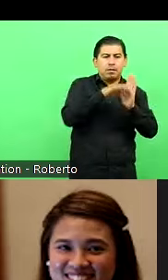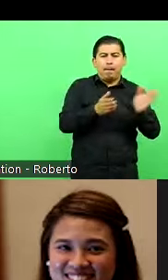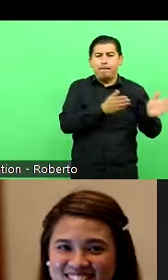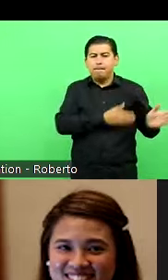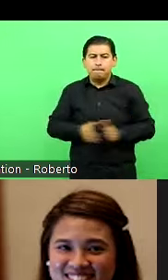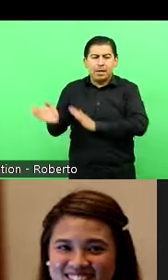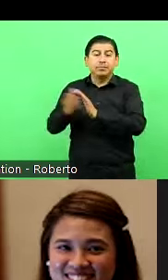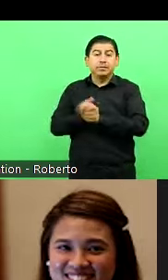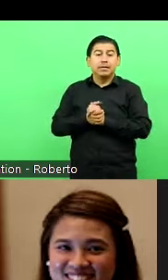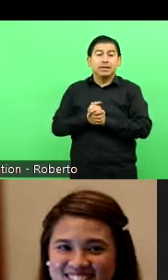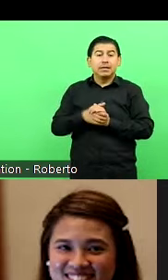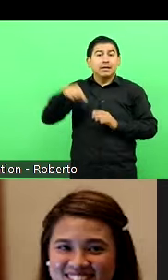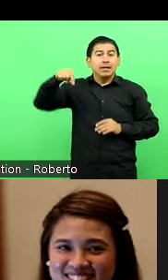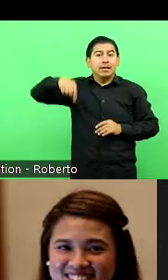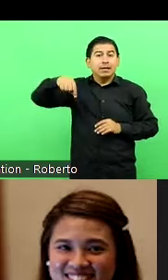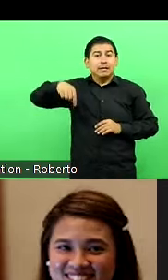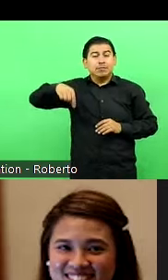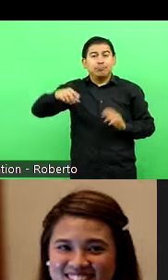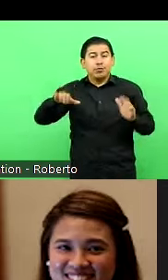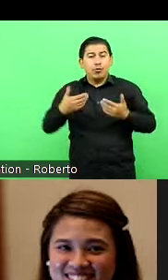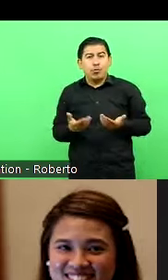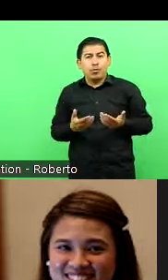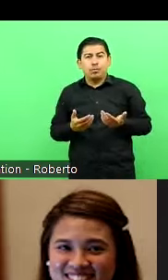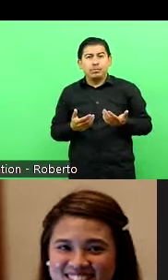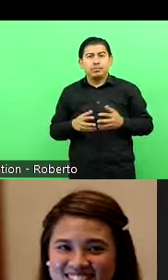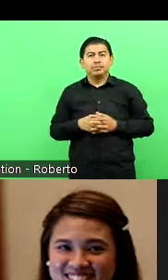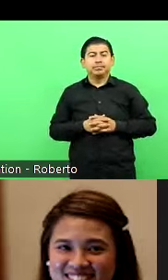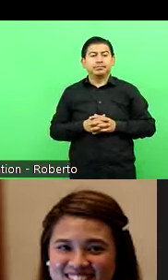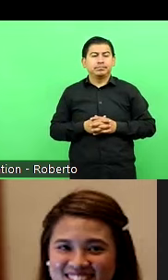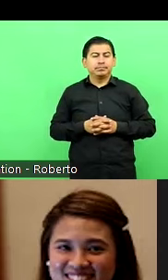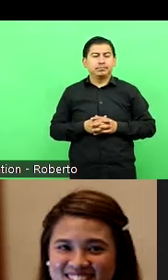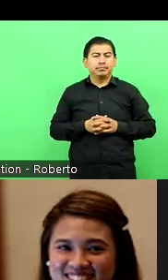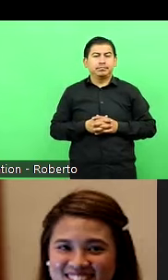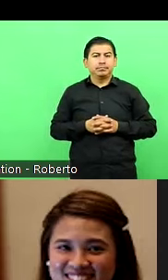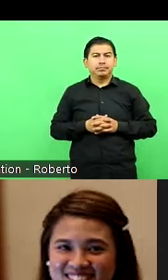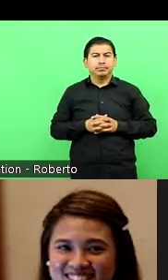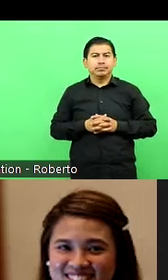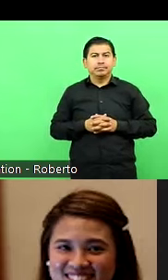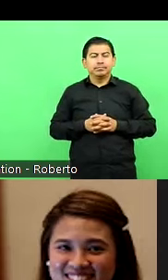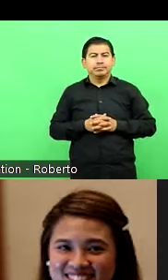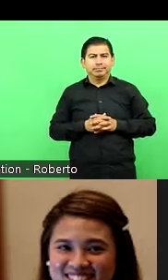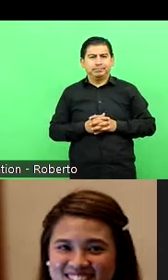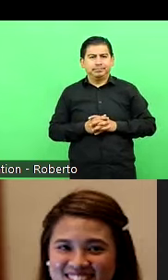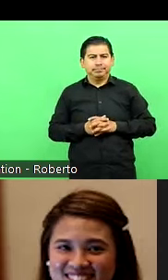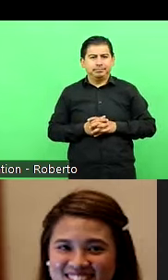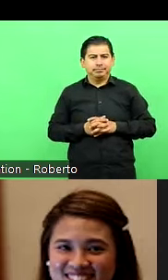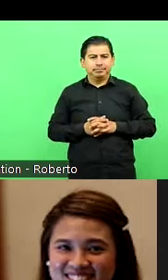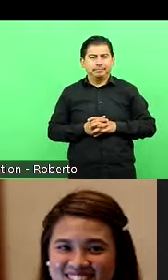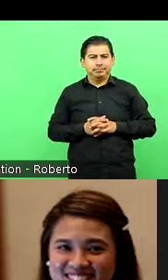have been administered to the carers or the parents of children with disabilities, and